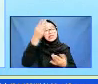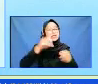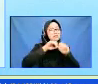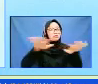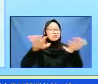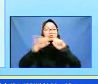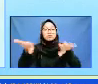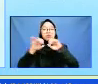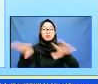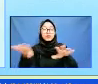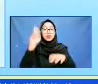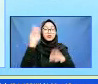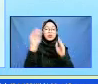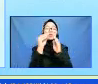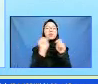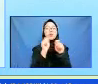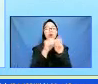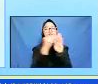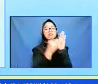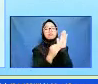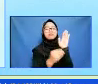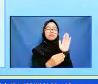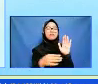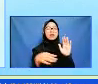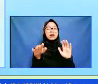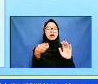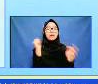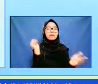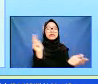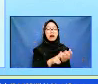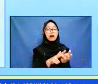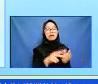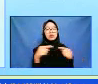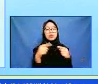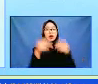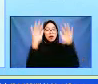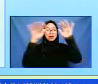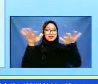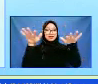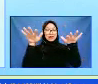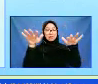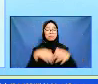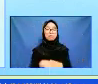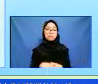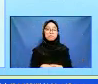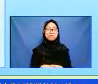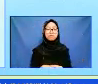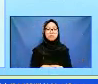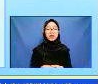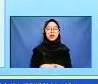policy, and then I think is include the implementation of inclusive climate